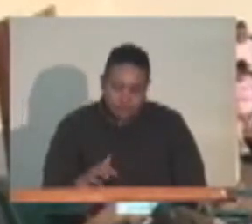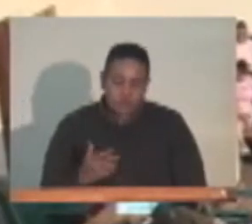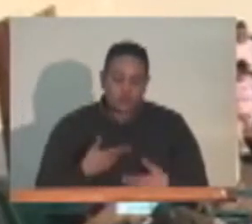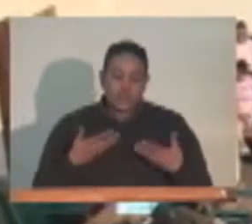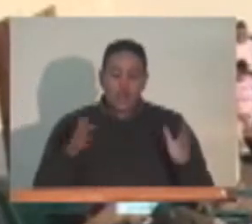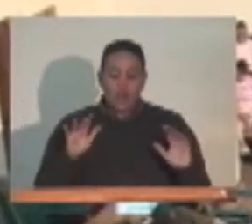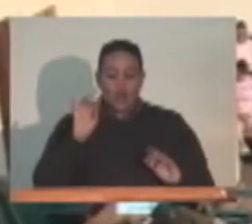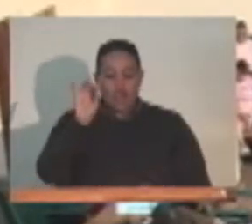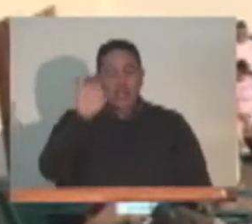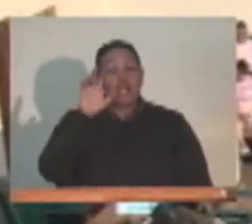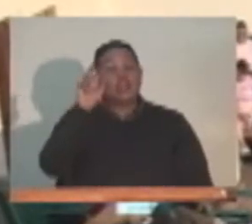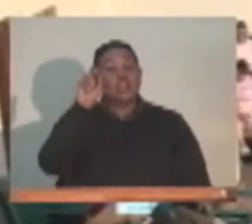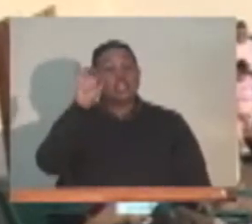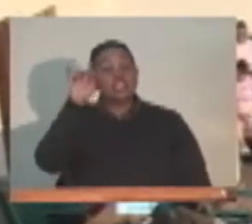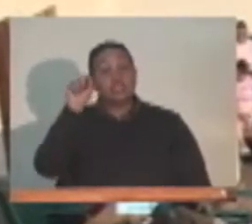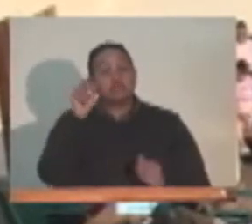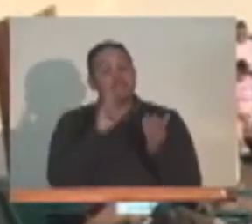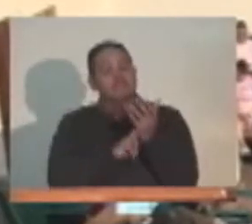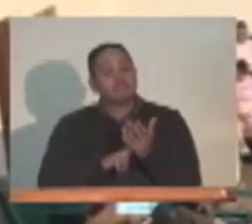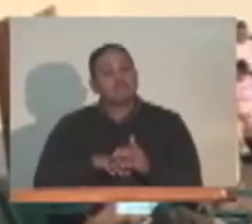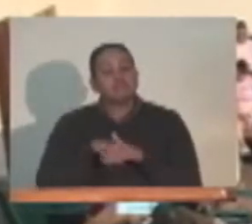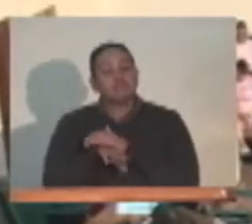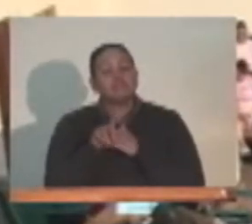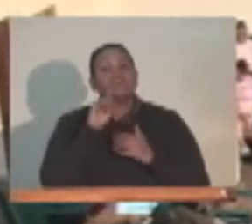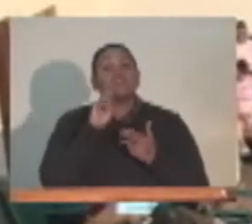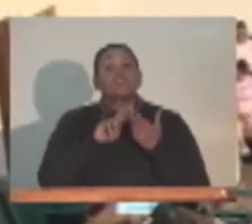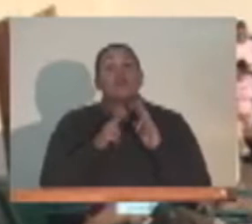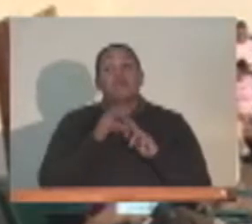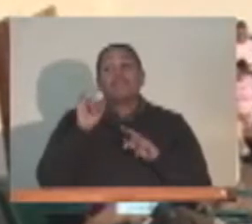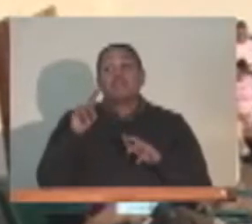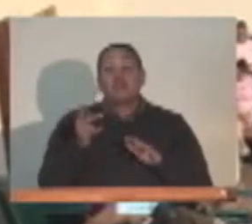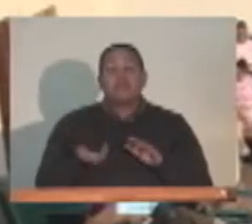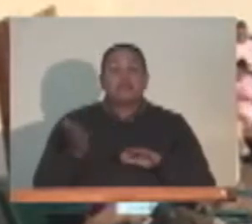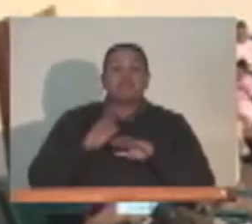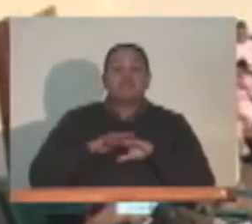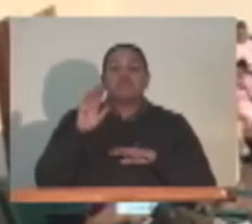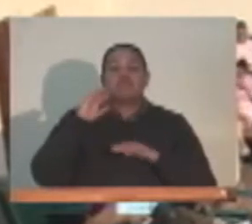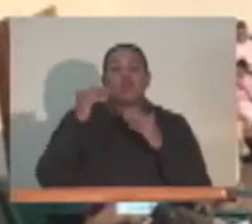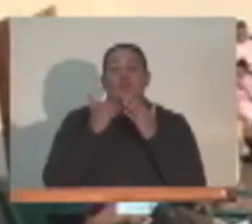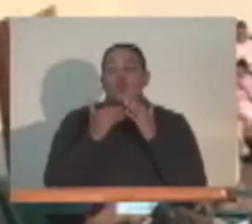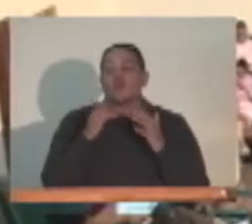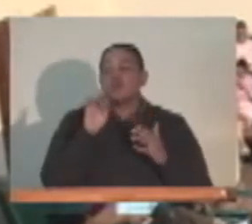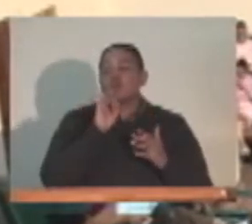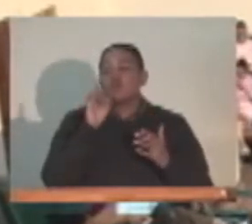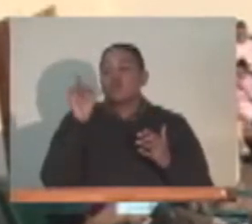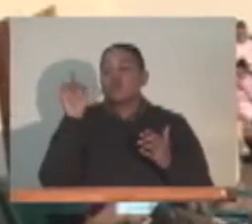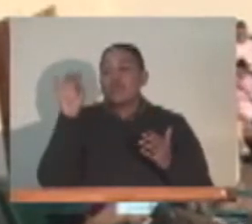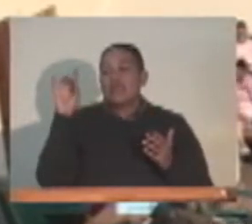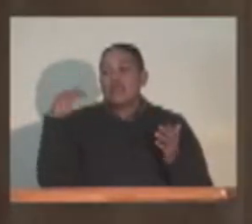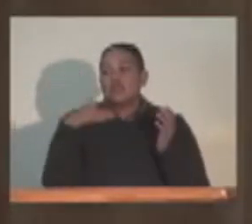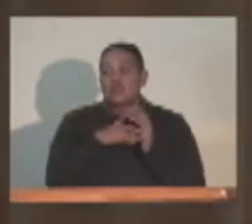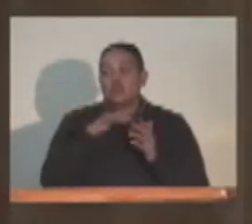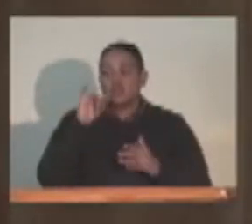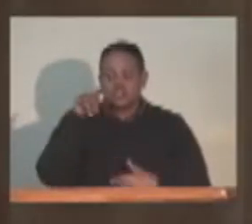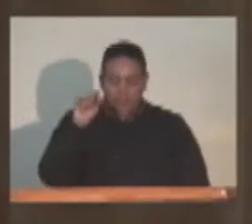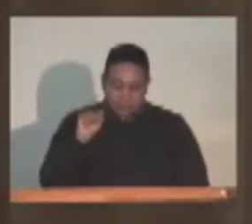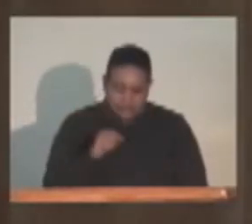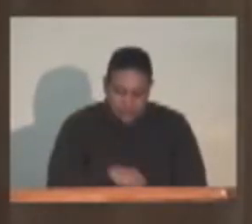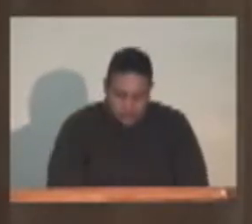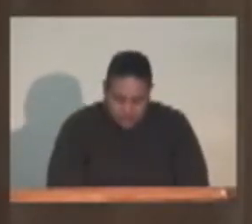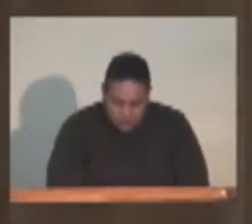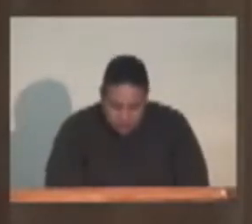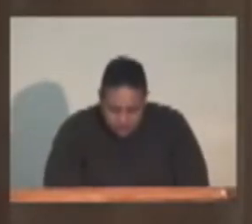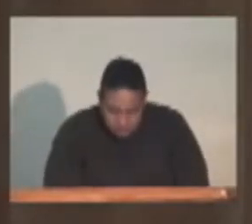to this week's 2018-2019 sectoral debate in the House of Representatives on Tuesday. He said the country